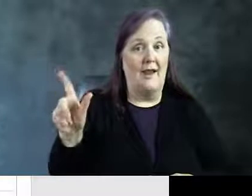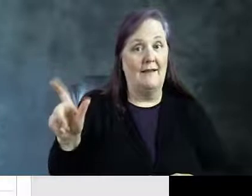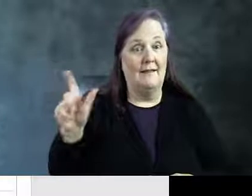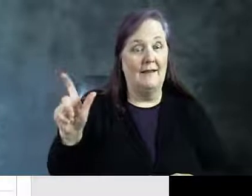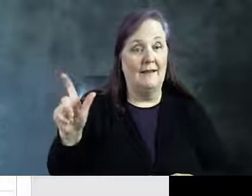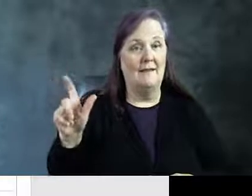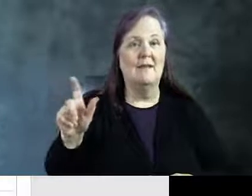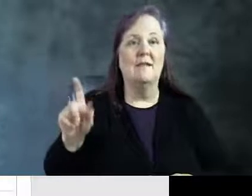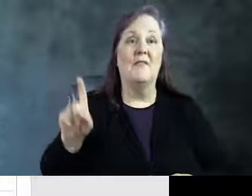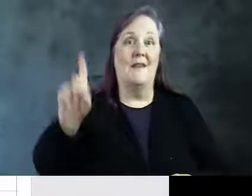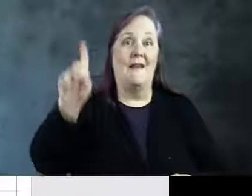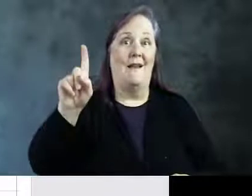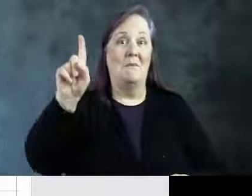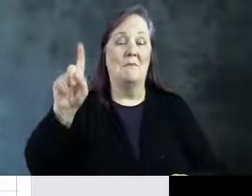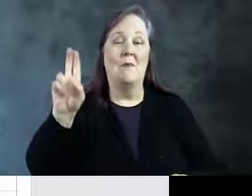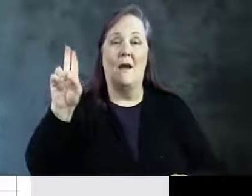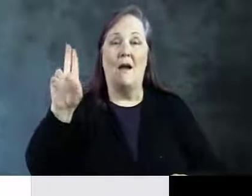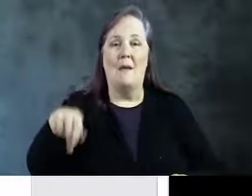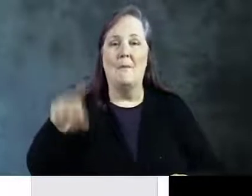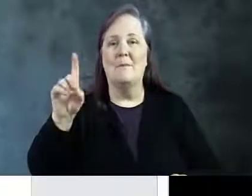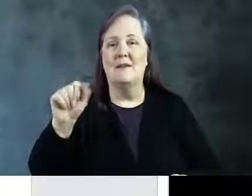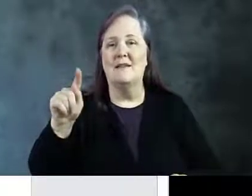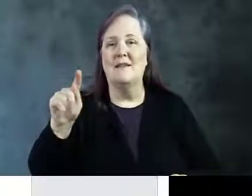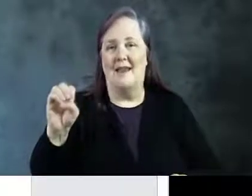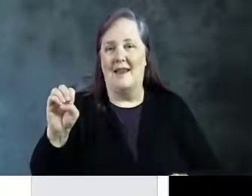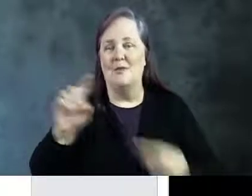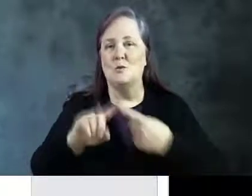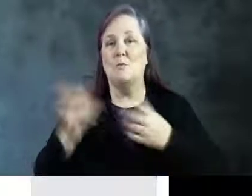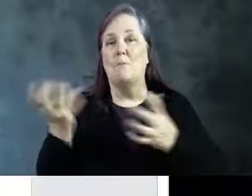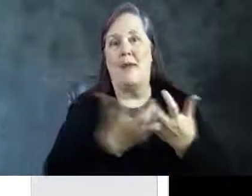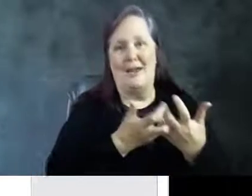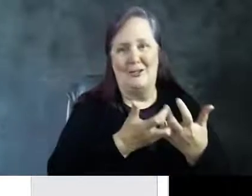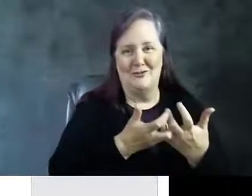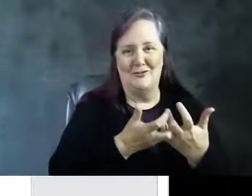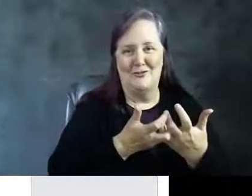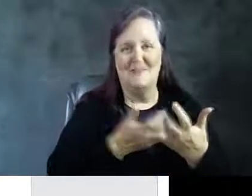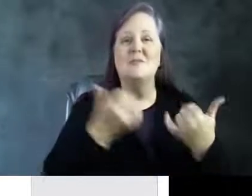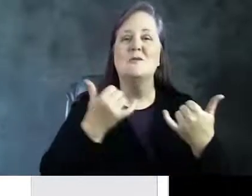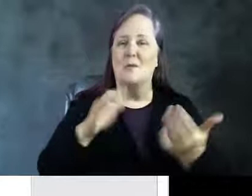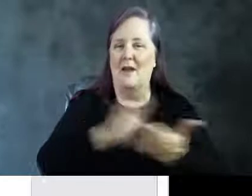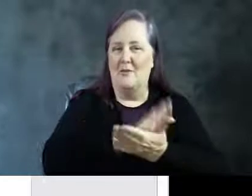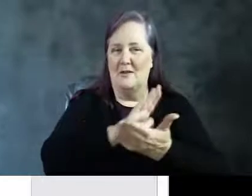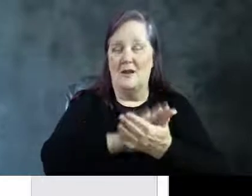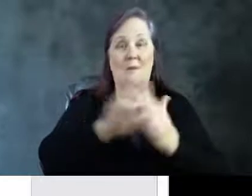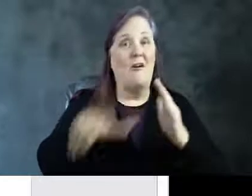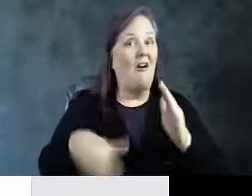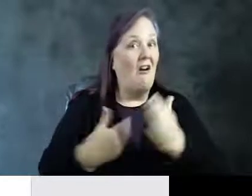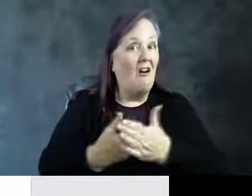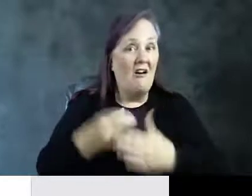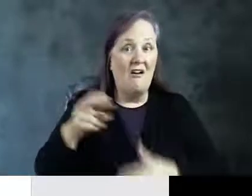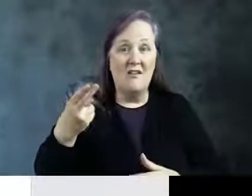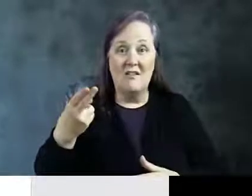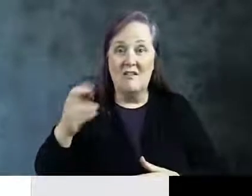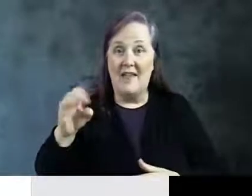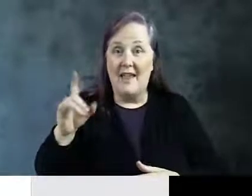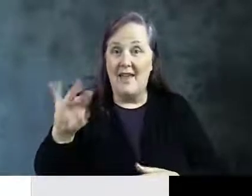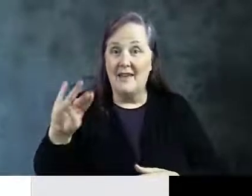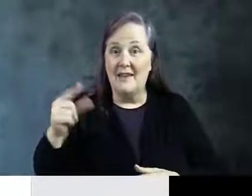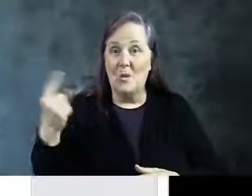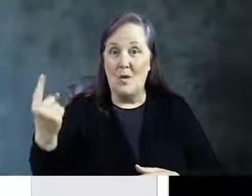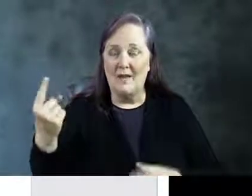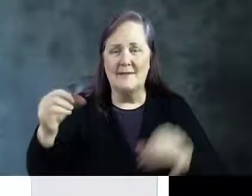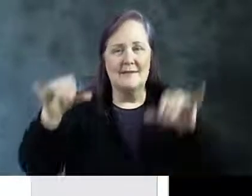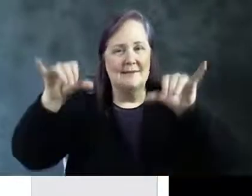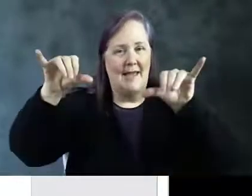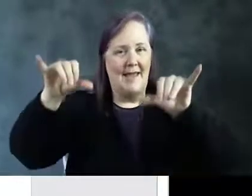hit Update Heading 1 to match selection. And now in my document, all heading 1s will have this style. They'll be